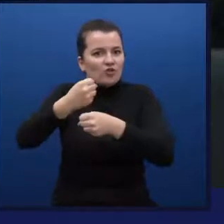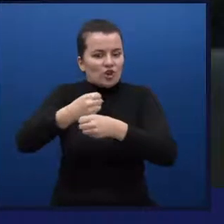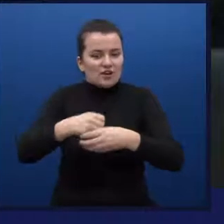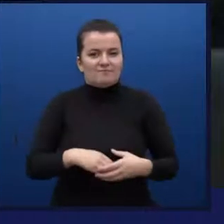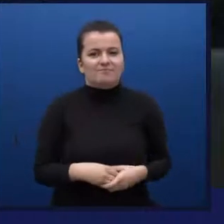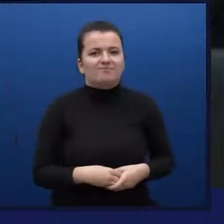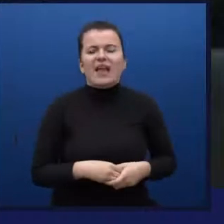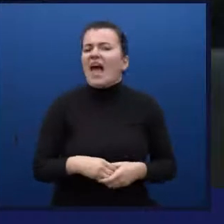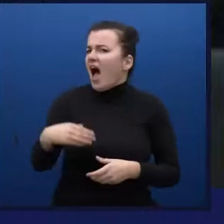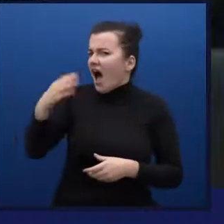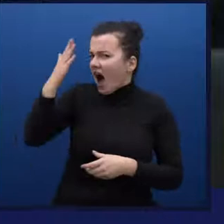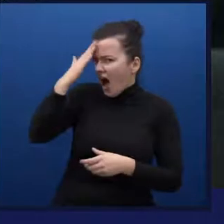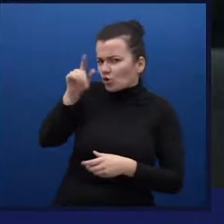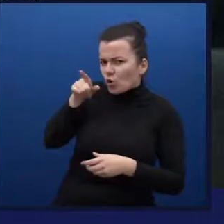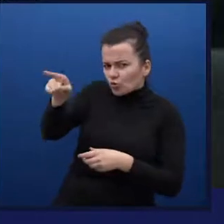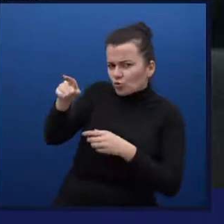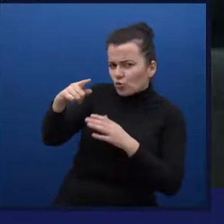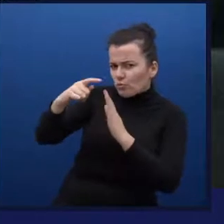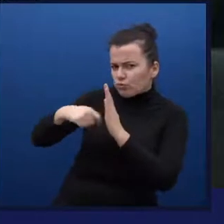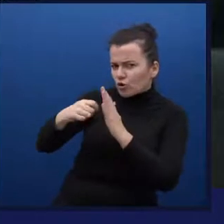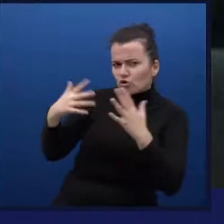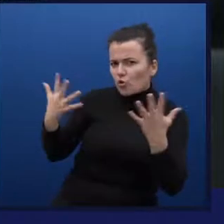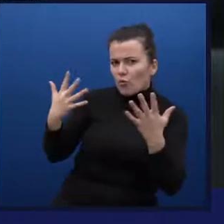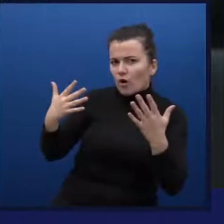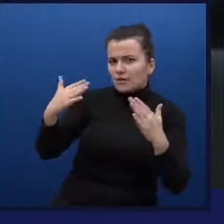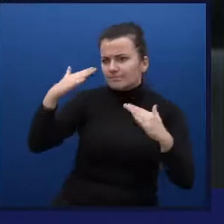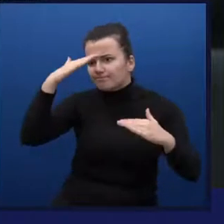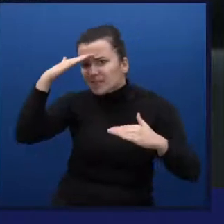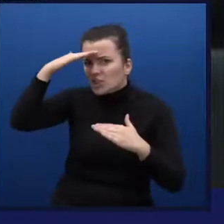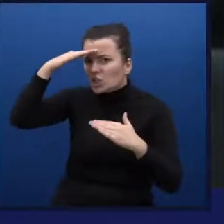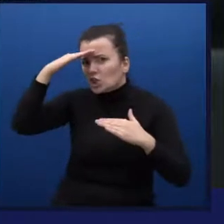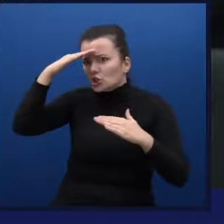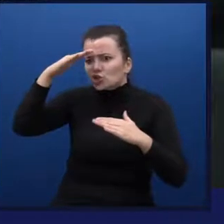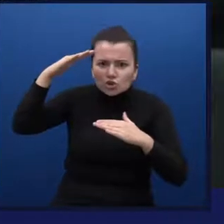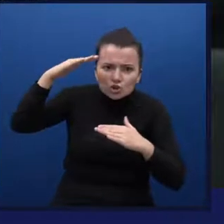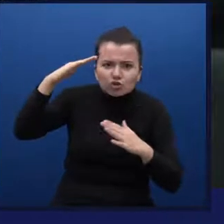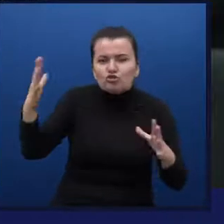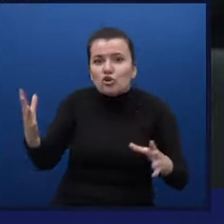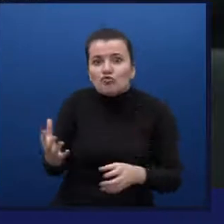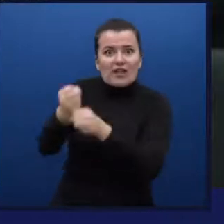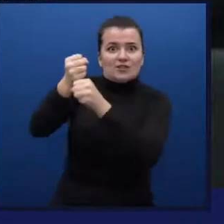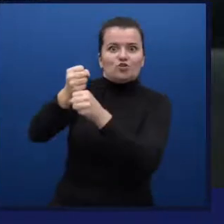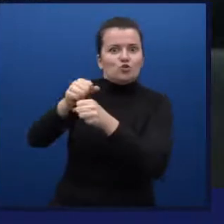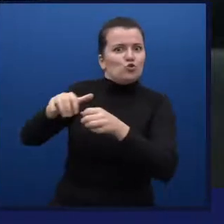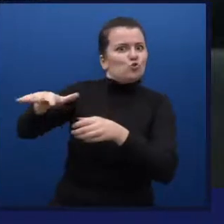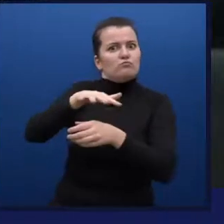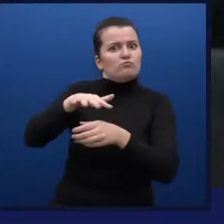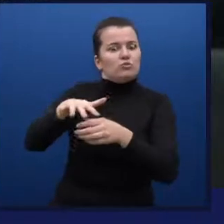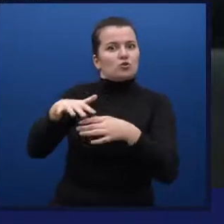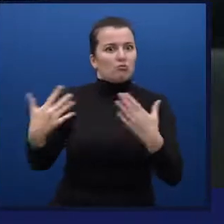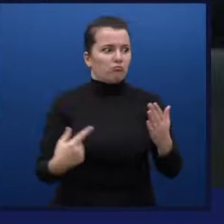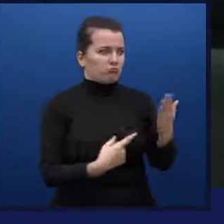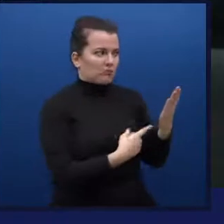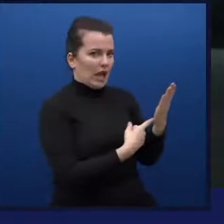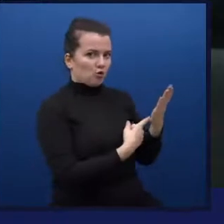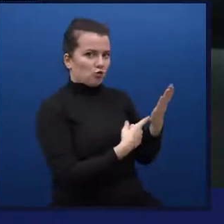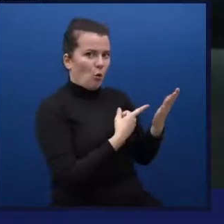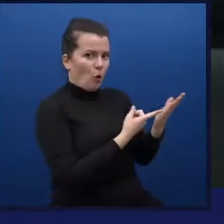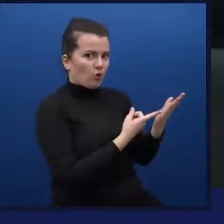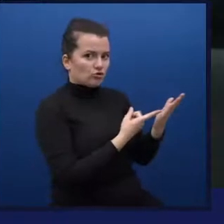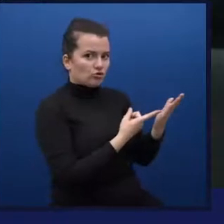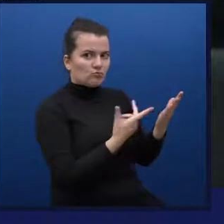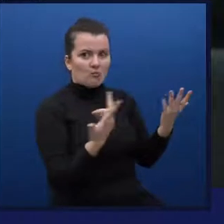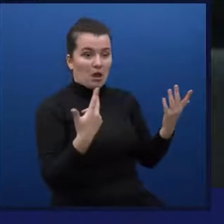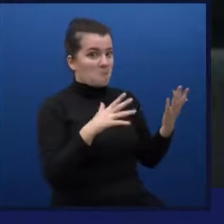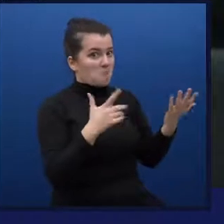rescue area. I can imagine that it would be useful if you wanted to build a search and rescue drone